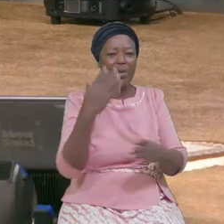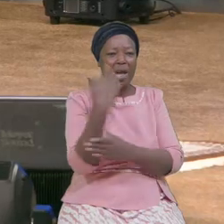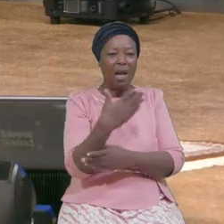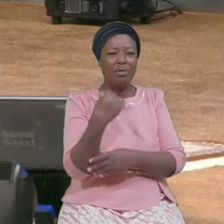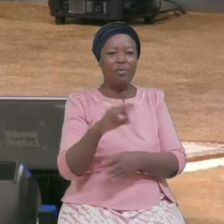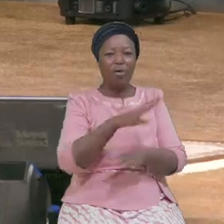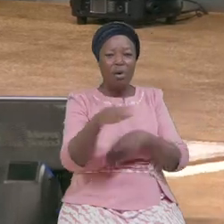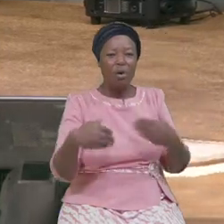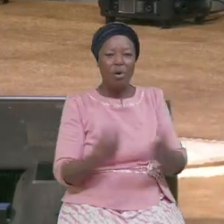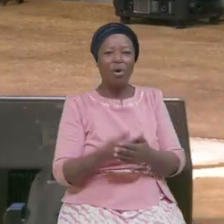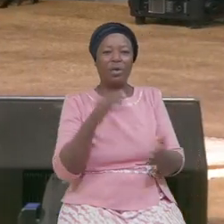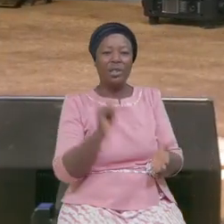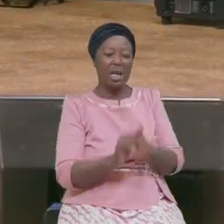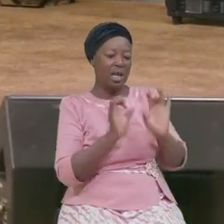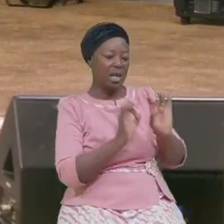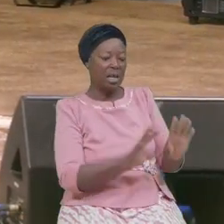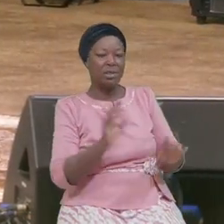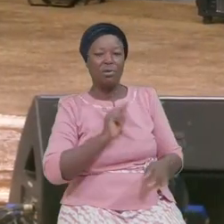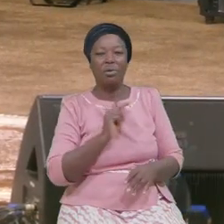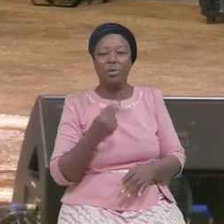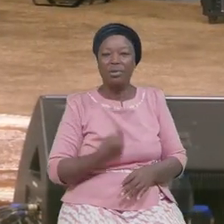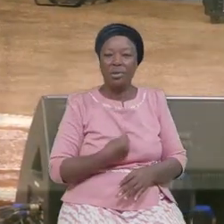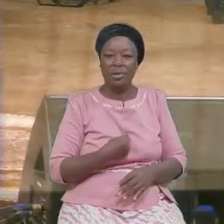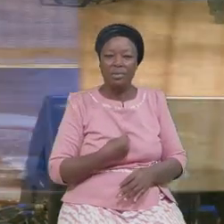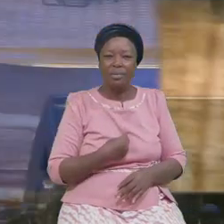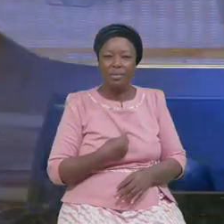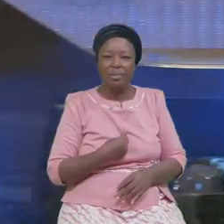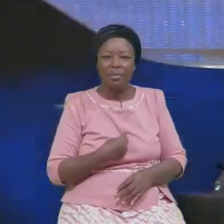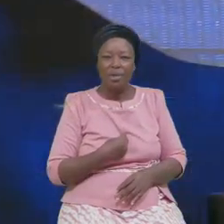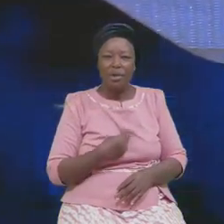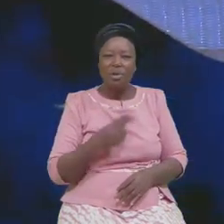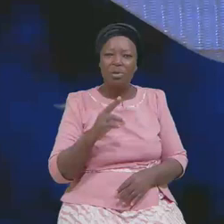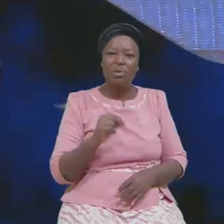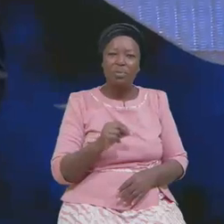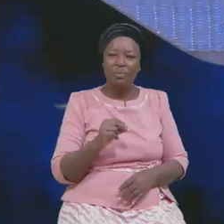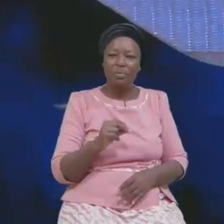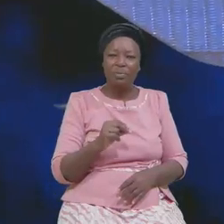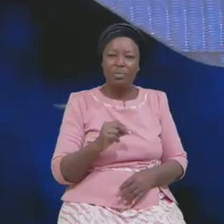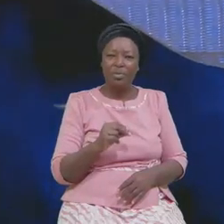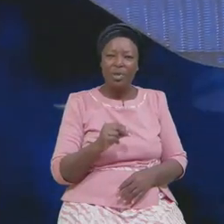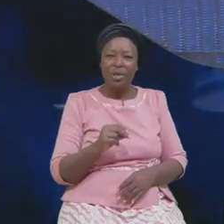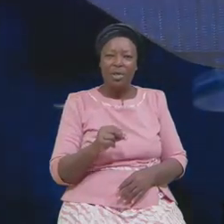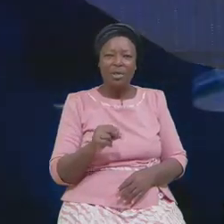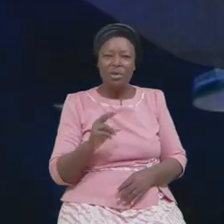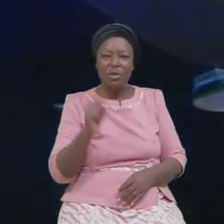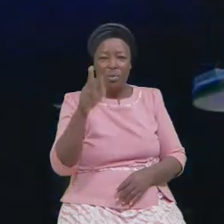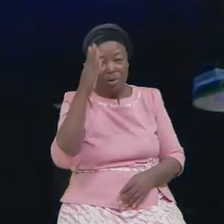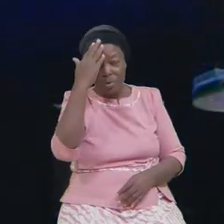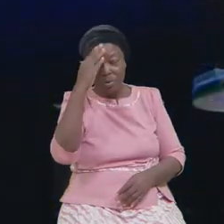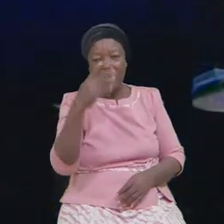of all that hate us. You know what those followers of Satan, what they